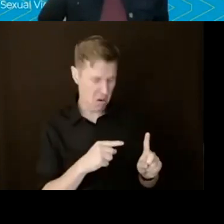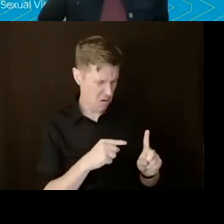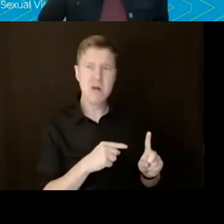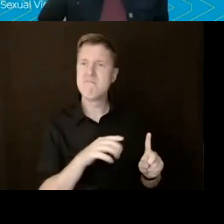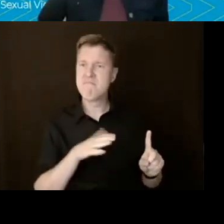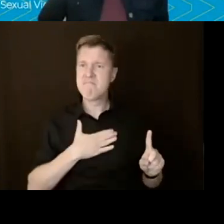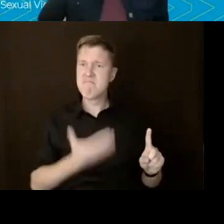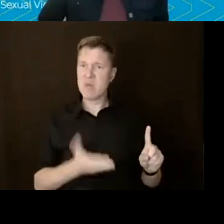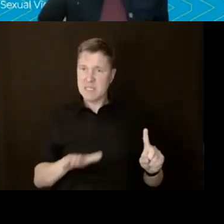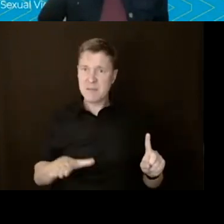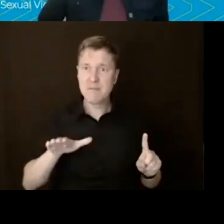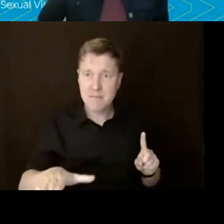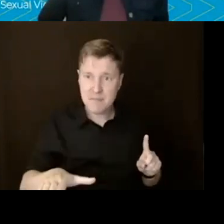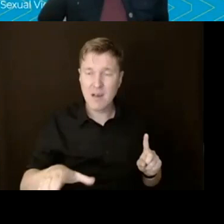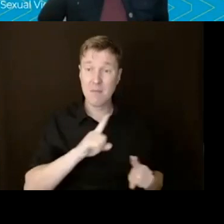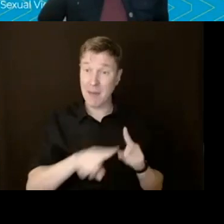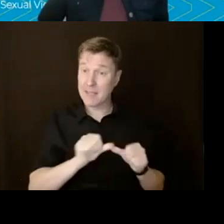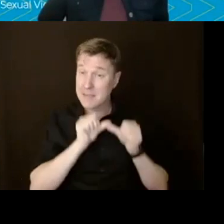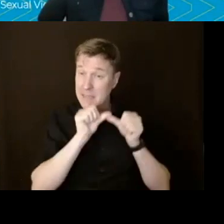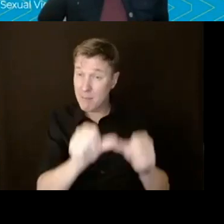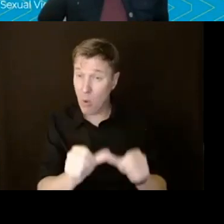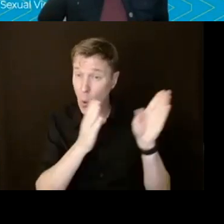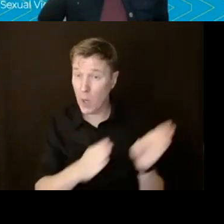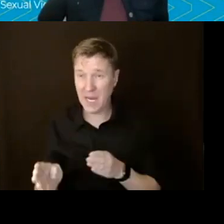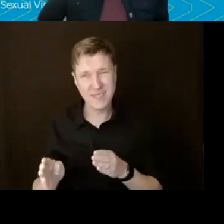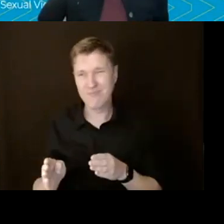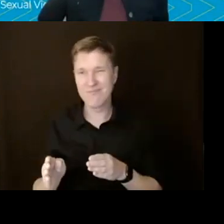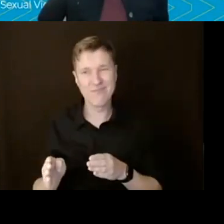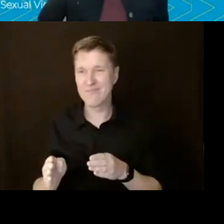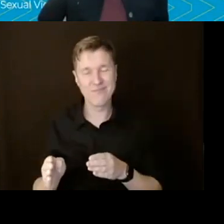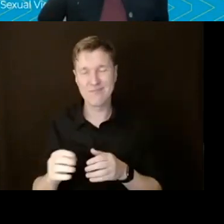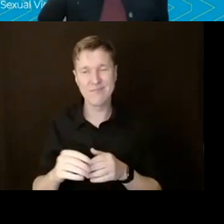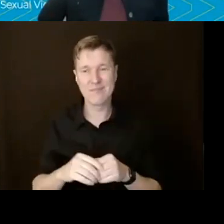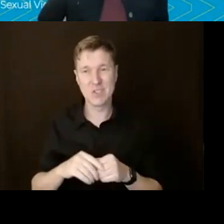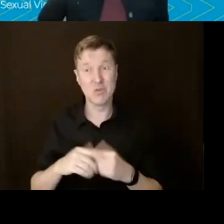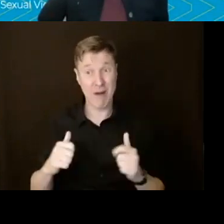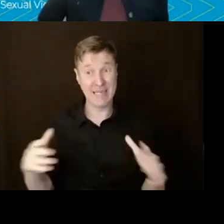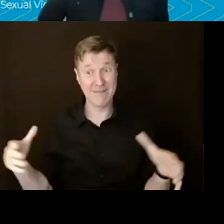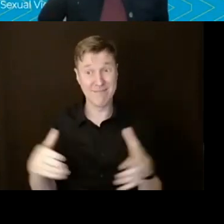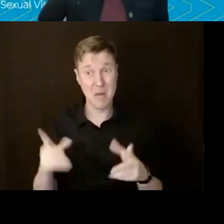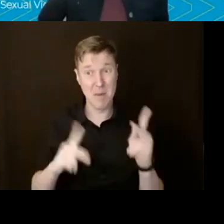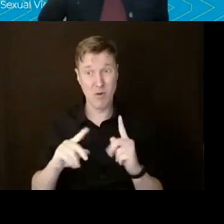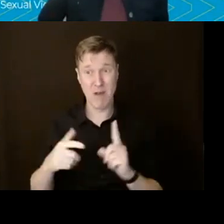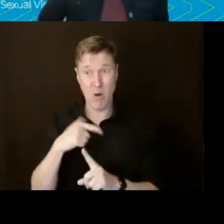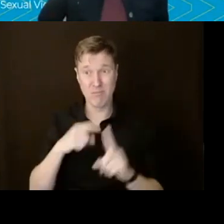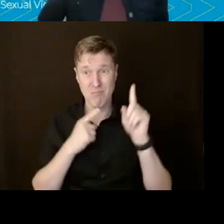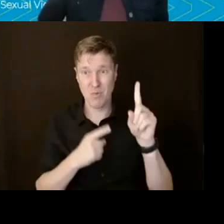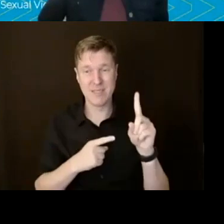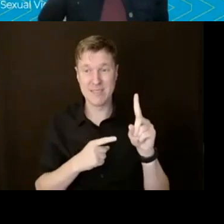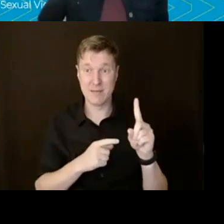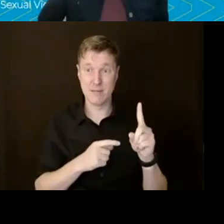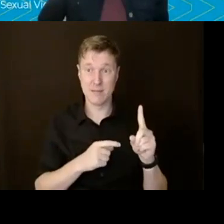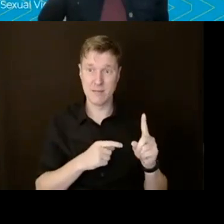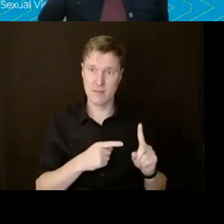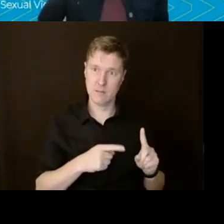not sustainable for long-term organizing and mobilizing people. The other thing is,